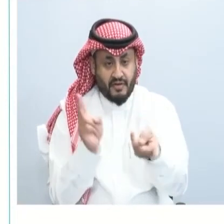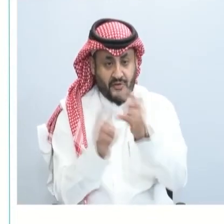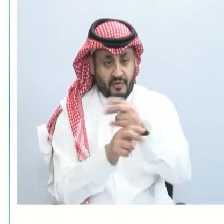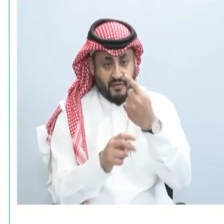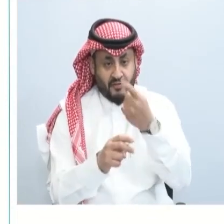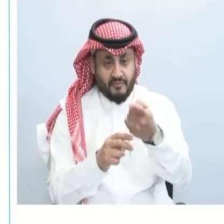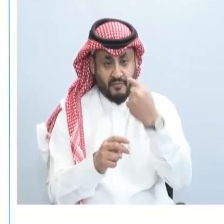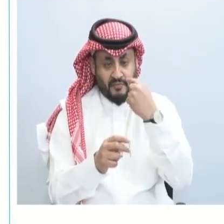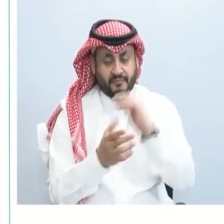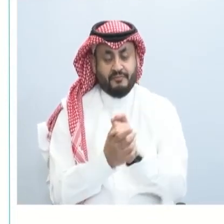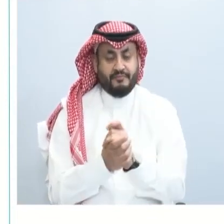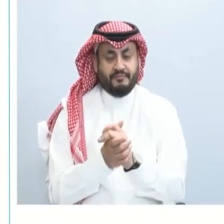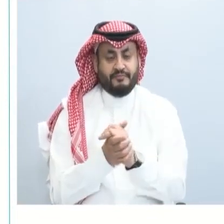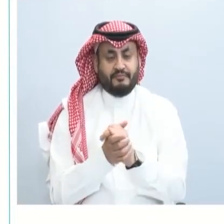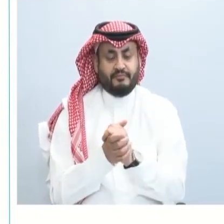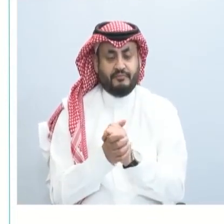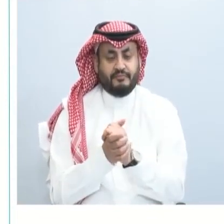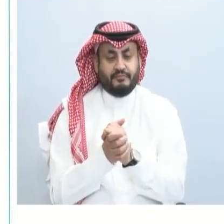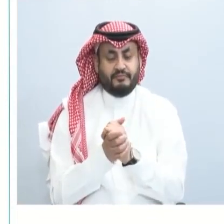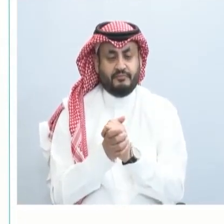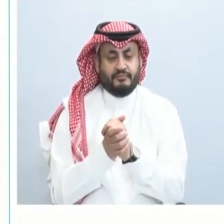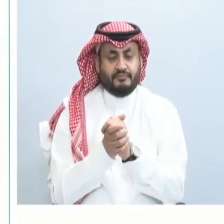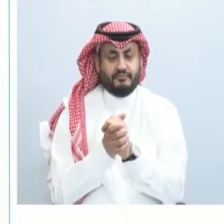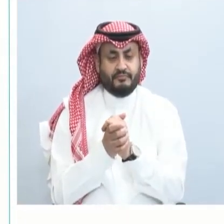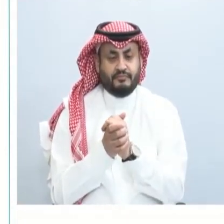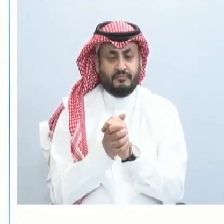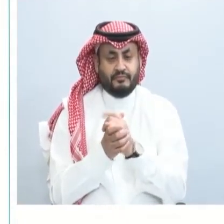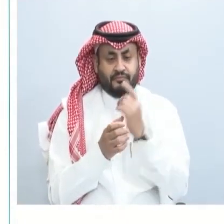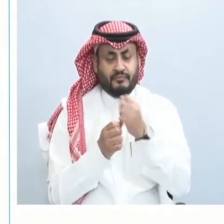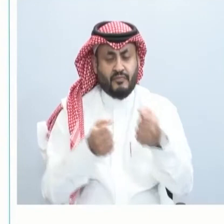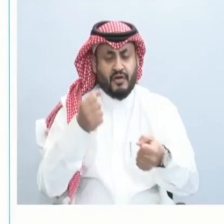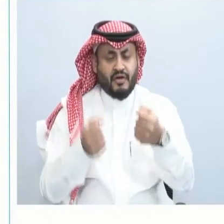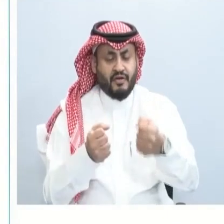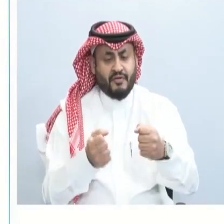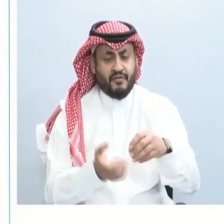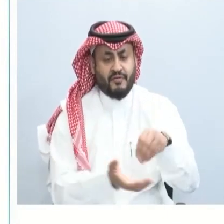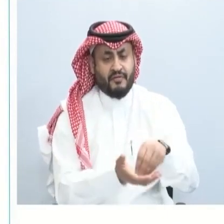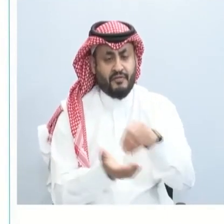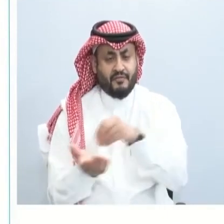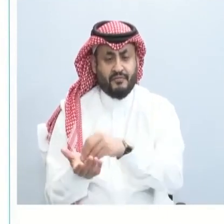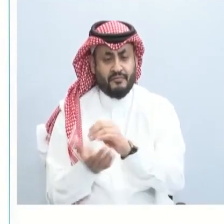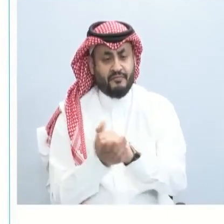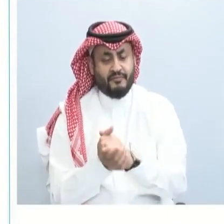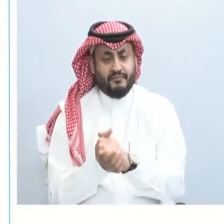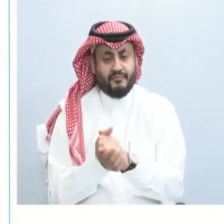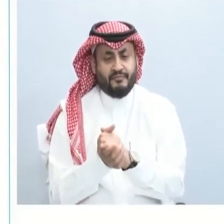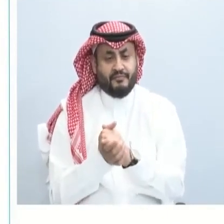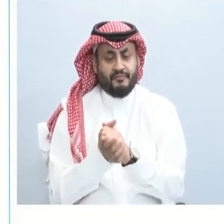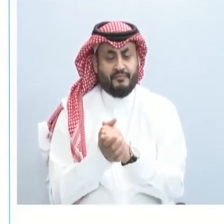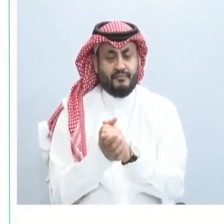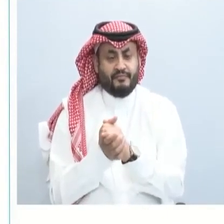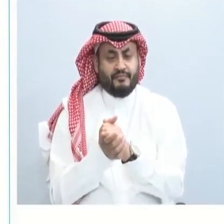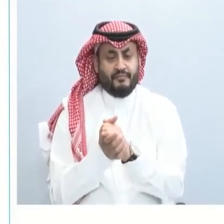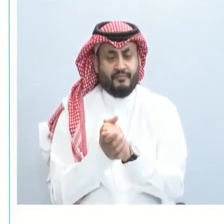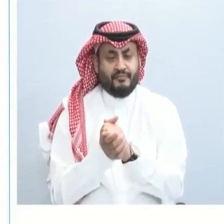Or we can say that instead of he drove her or he drove us, we can say